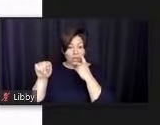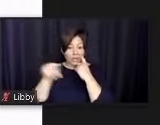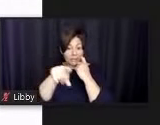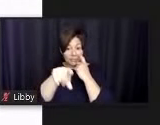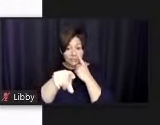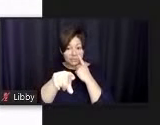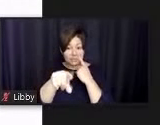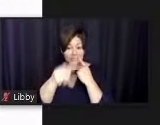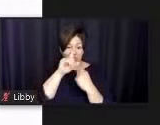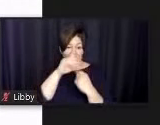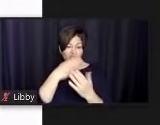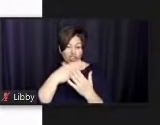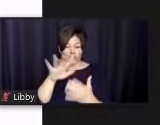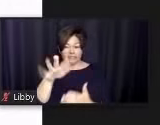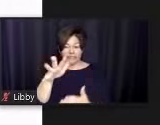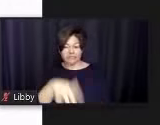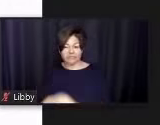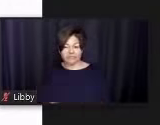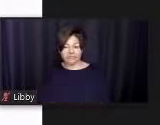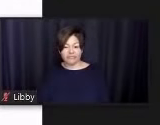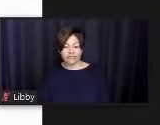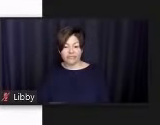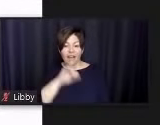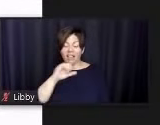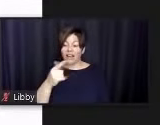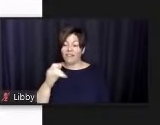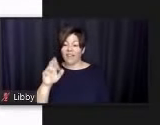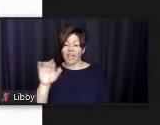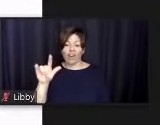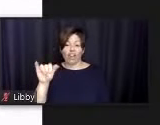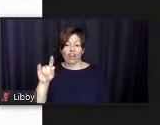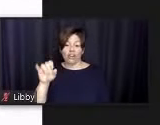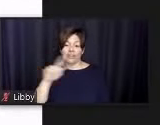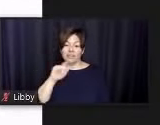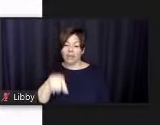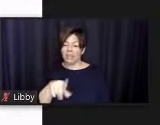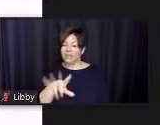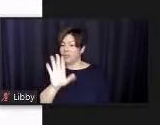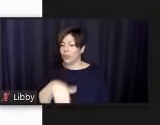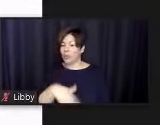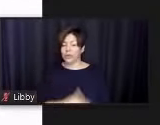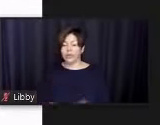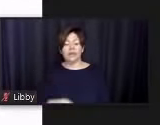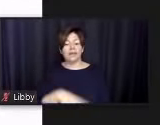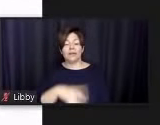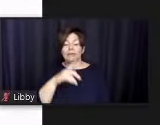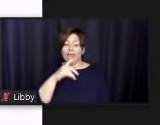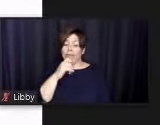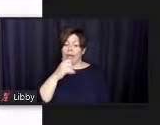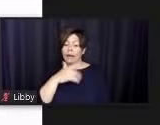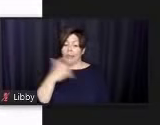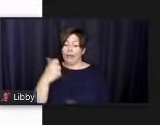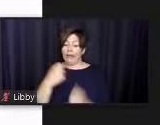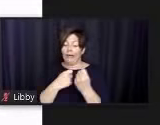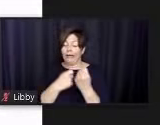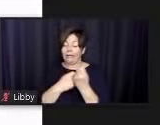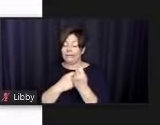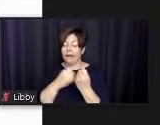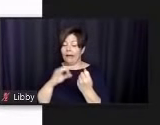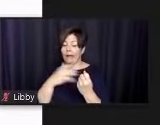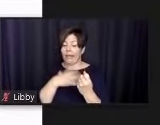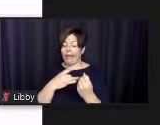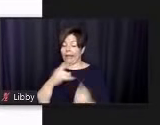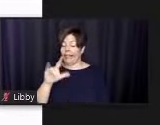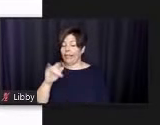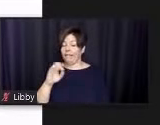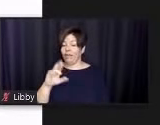is it good? Yeah, I love Gary Larson, but man, this really summarizes it for me. Not a huge fan of liver or onions. So